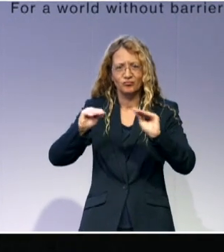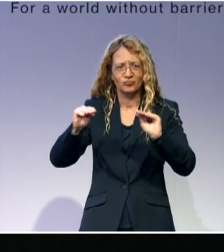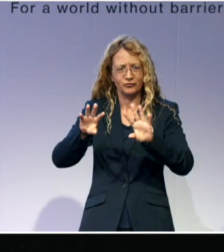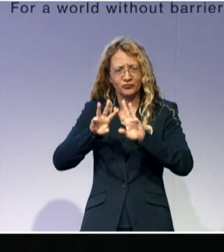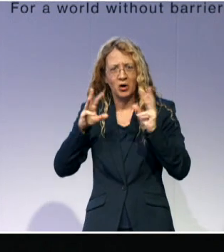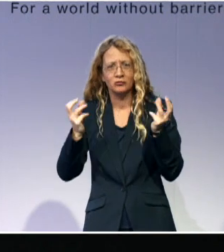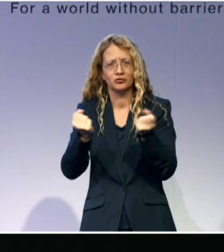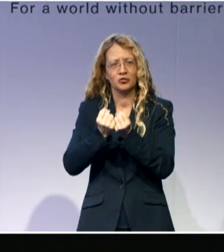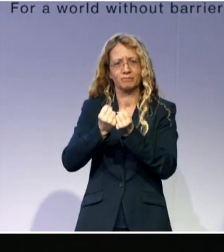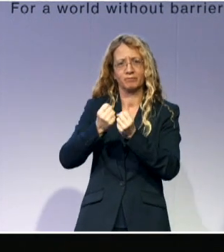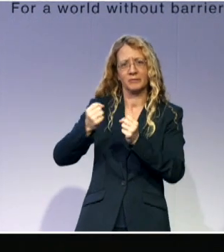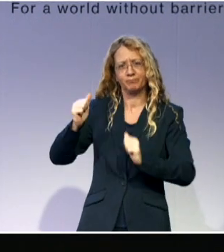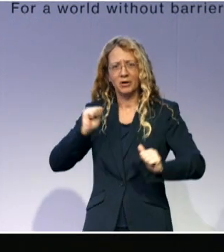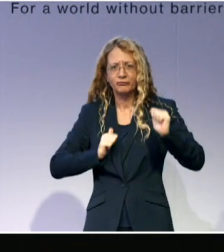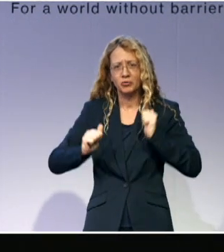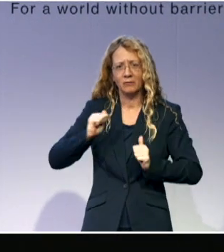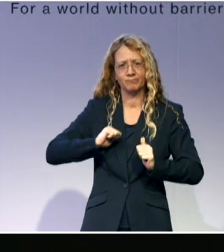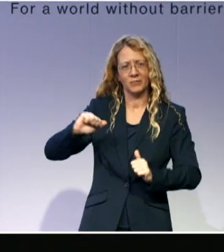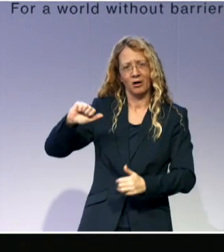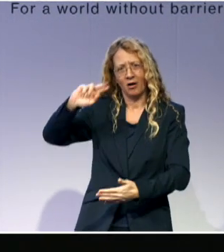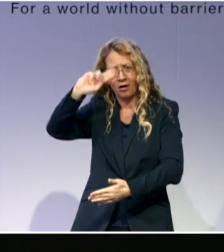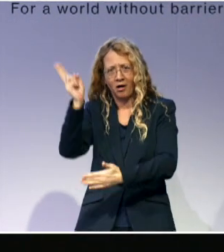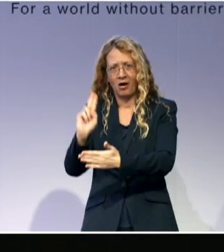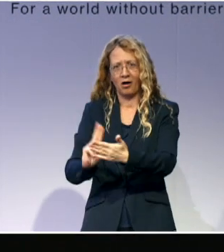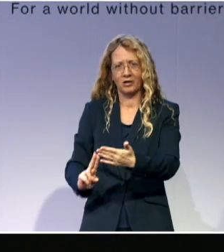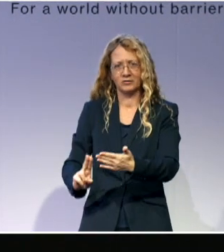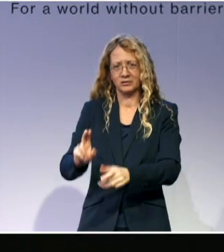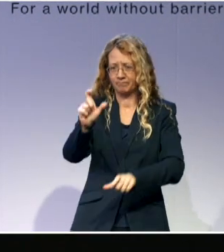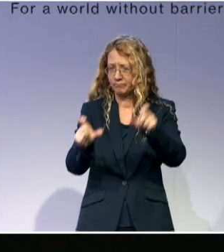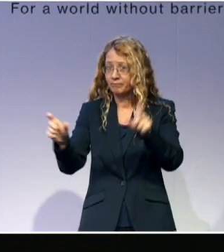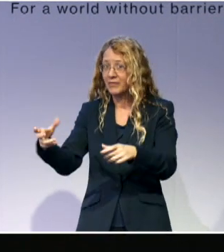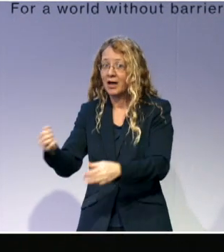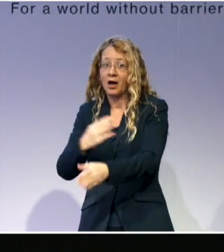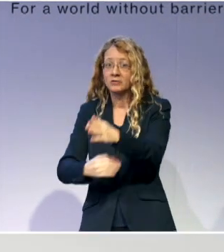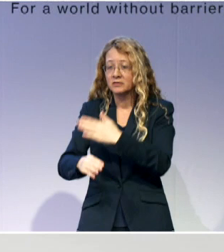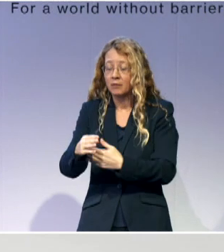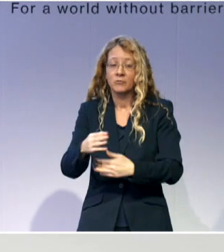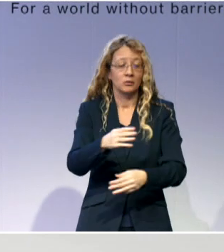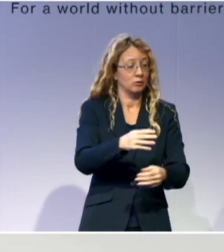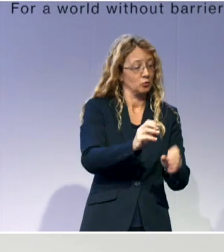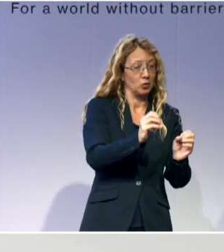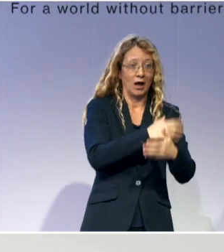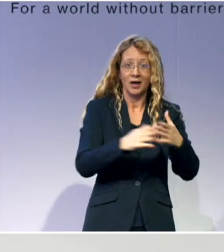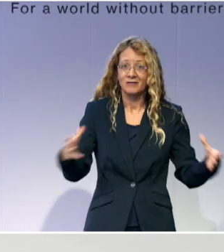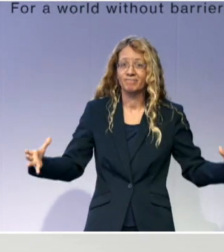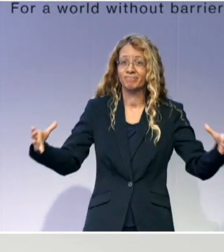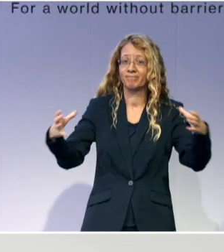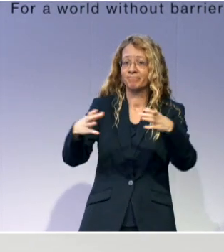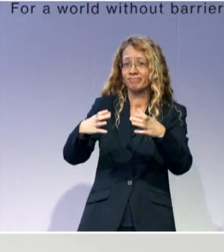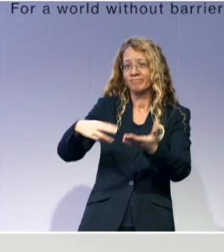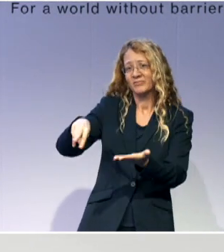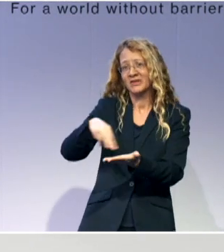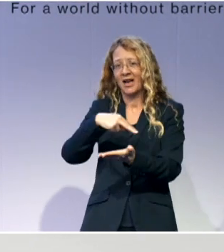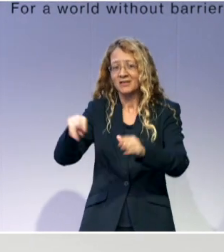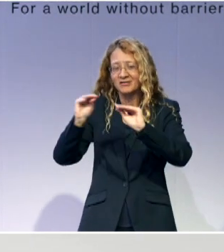expression for people with and without disabilities. It runs training for dance teachers, choreographers, and others who want to incorporate